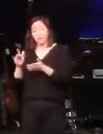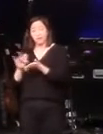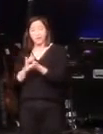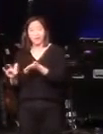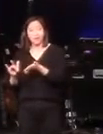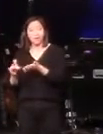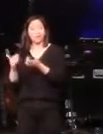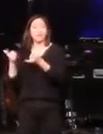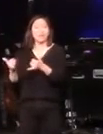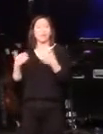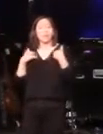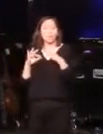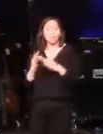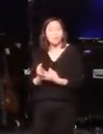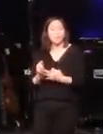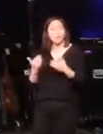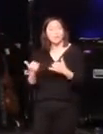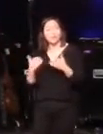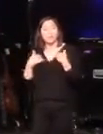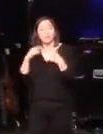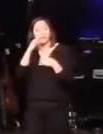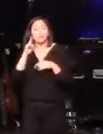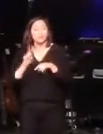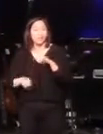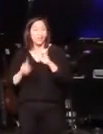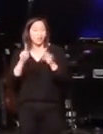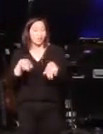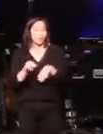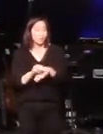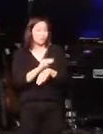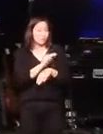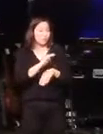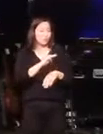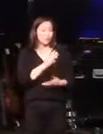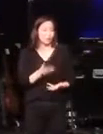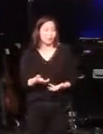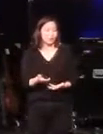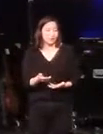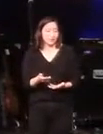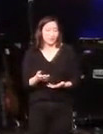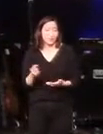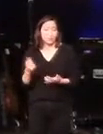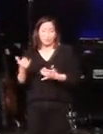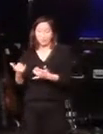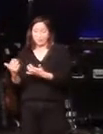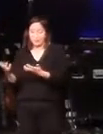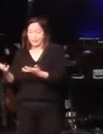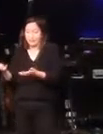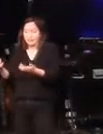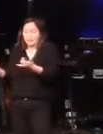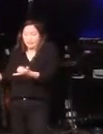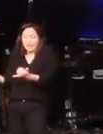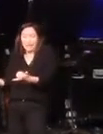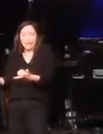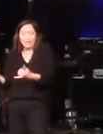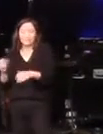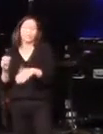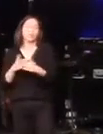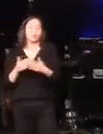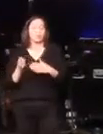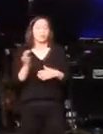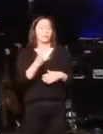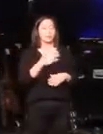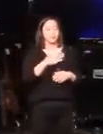So I remember going and I had to work a full-time job. I started off by being a janitor at our church and I